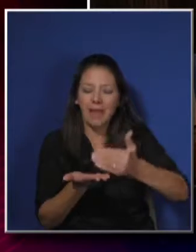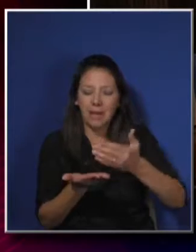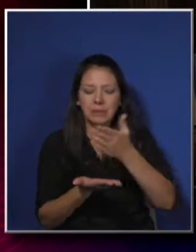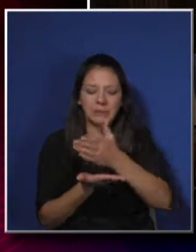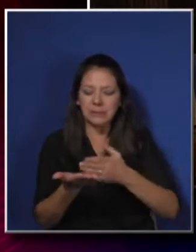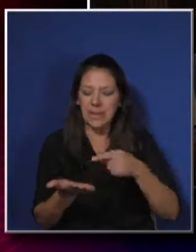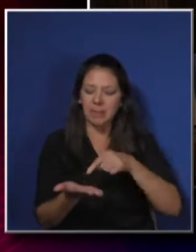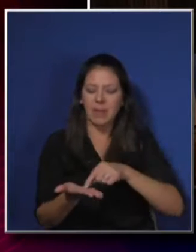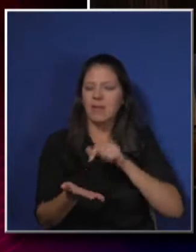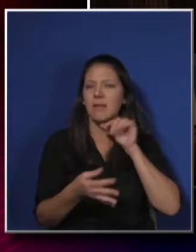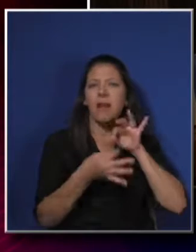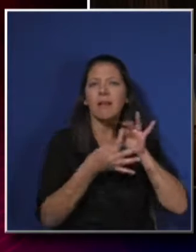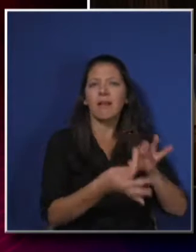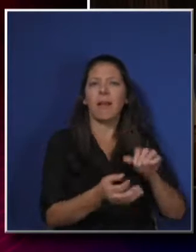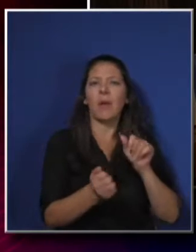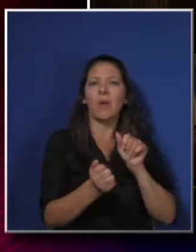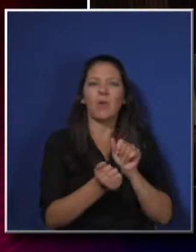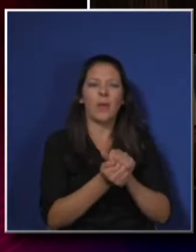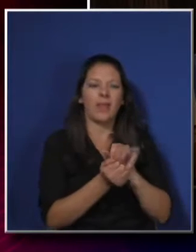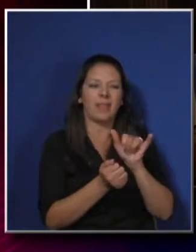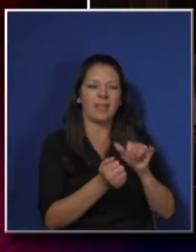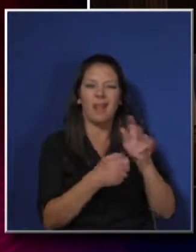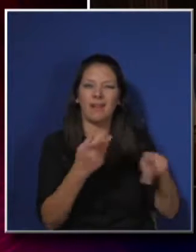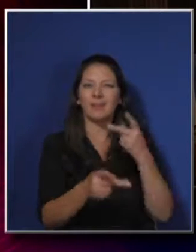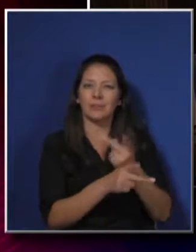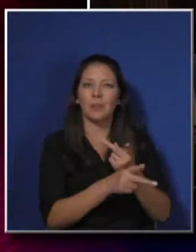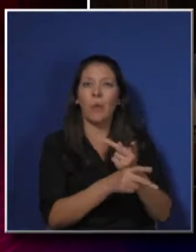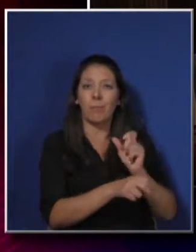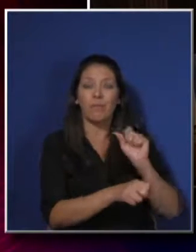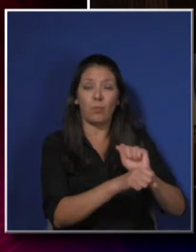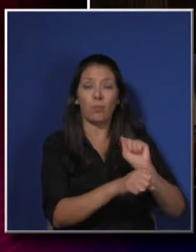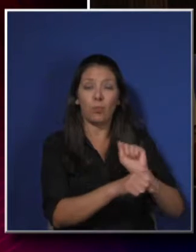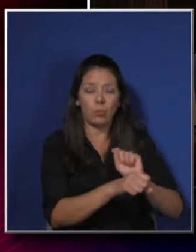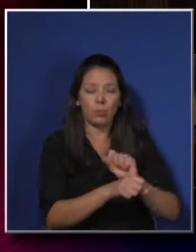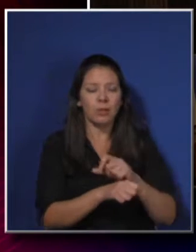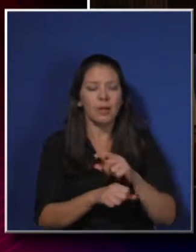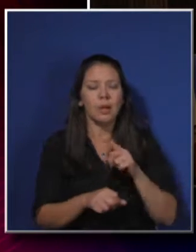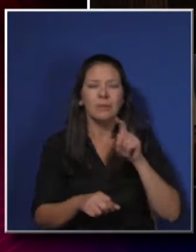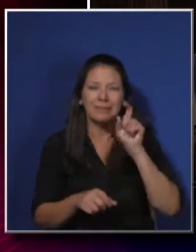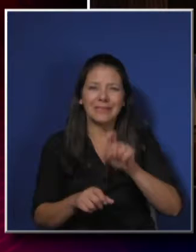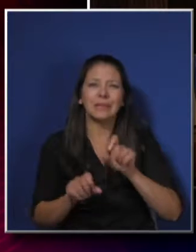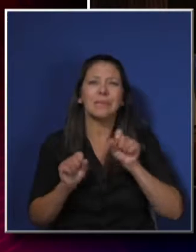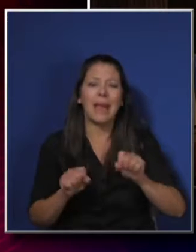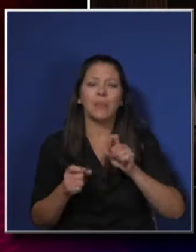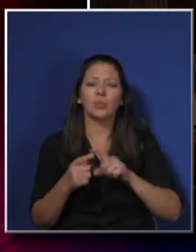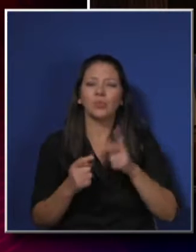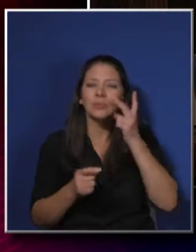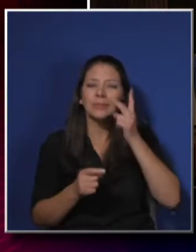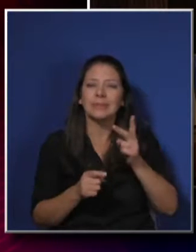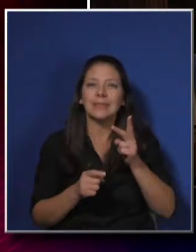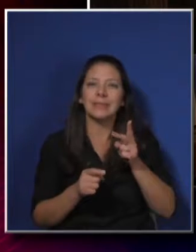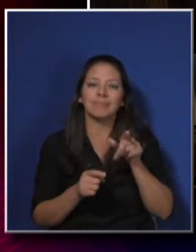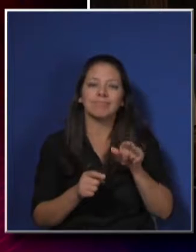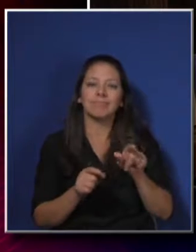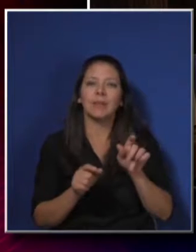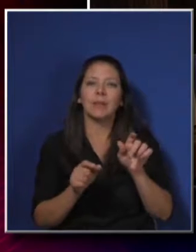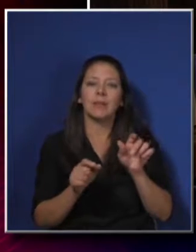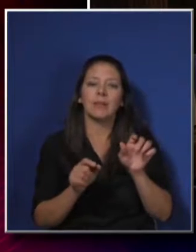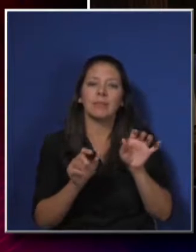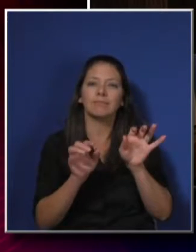context, I think, with the scope of work. If we'd at least be able to see the value of that.